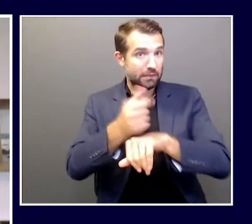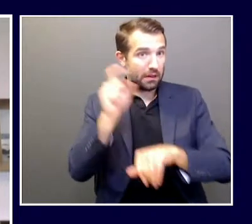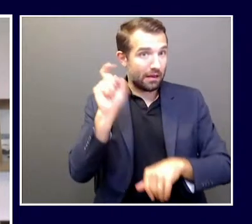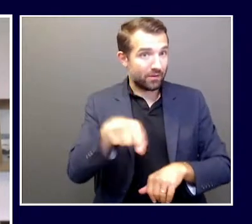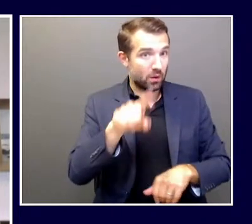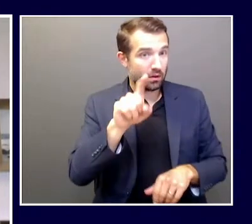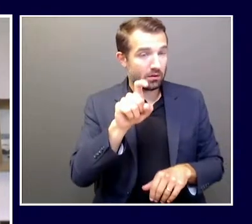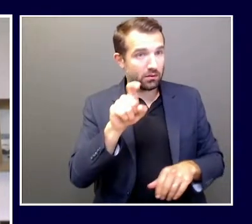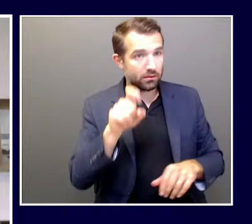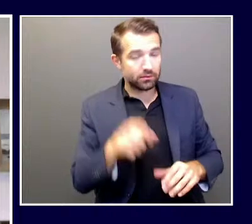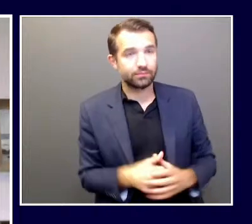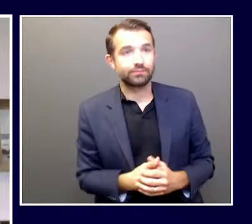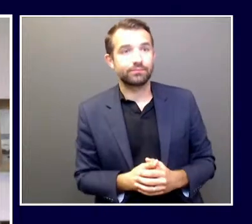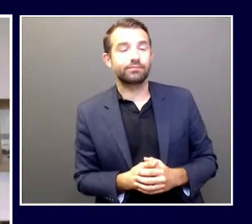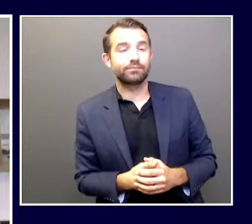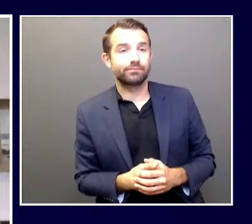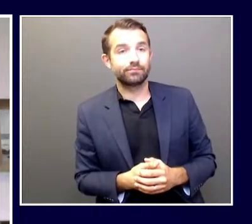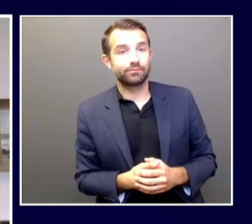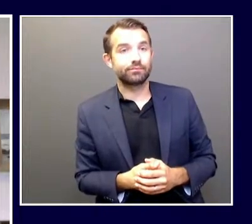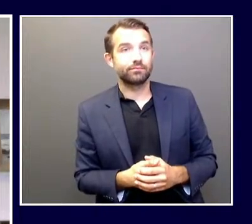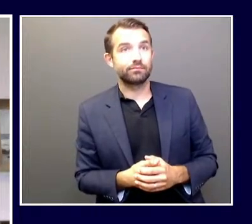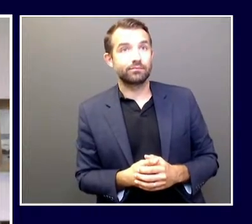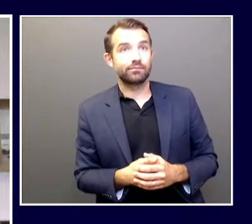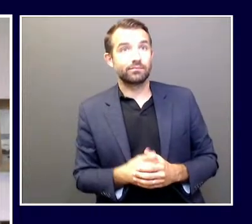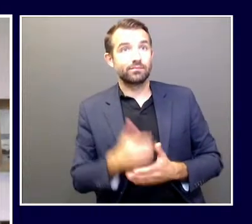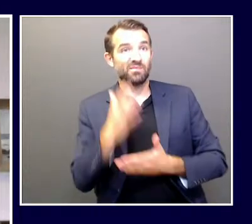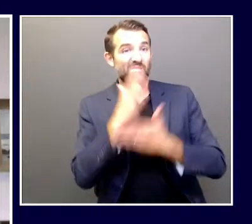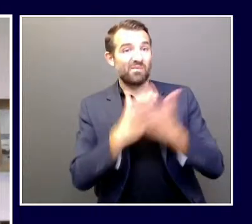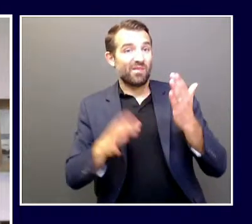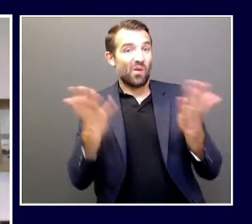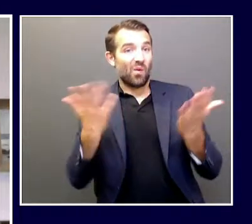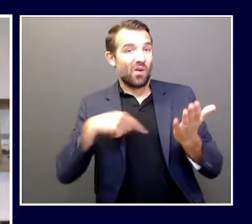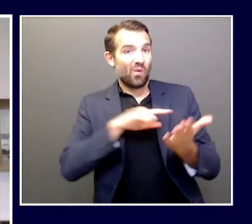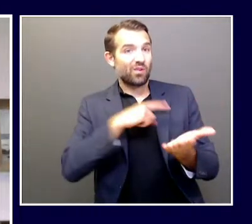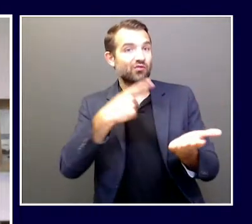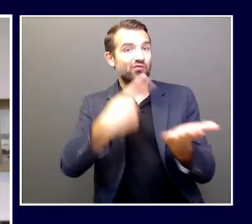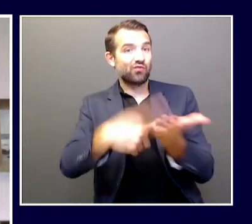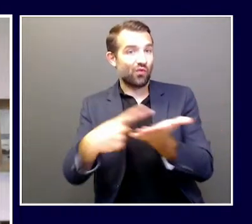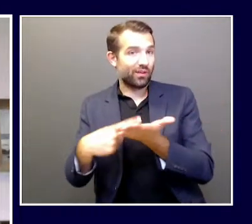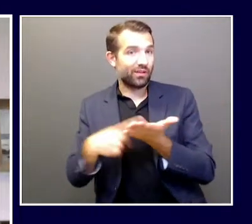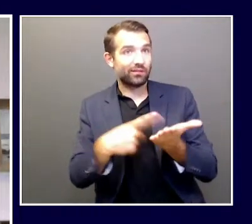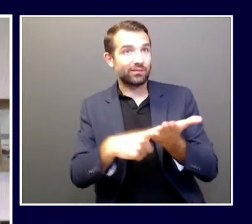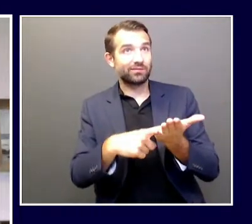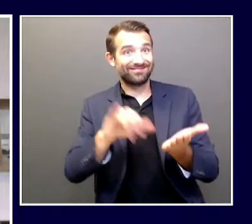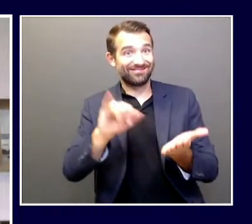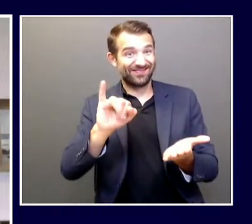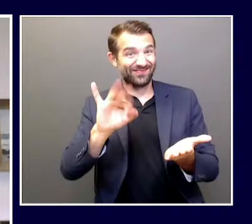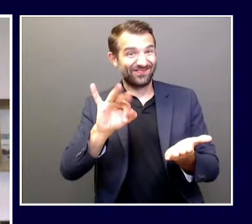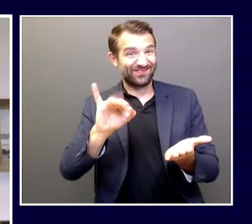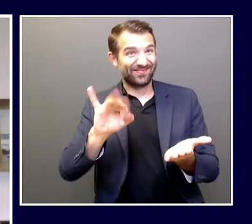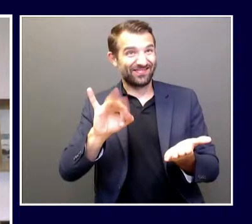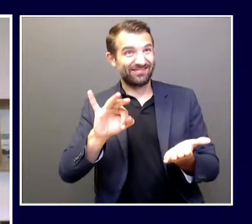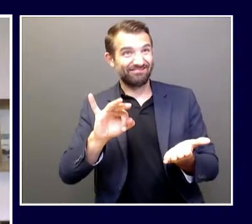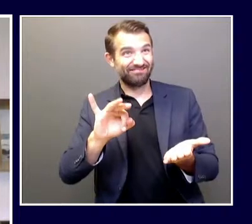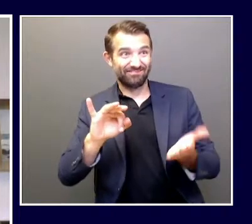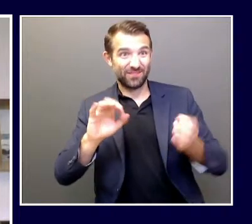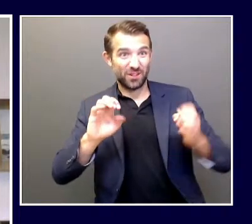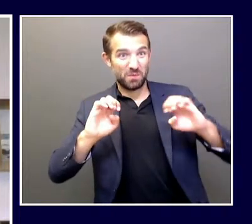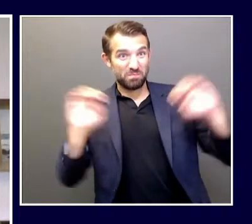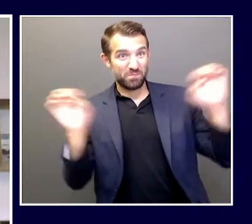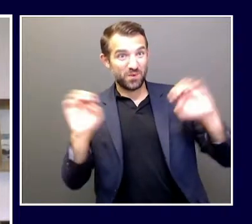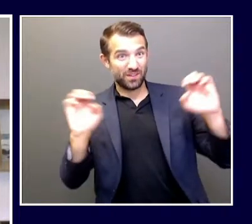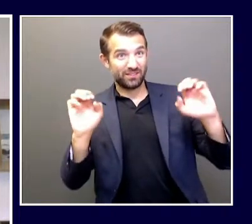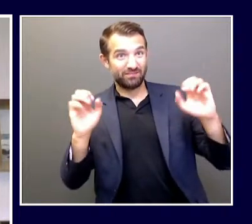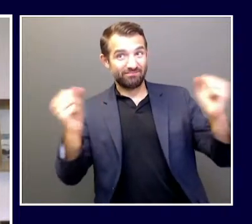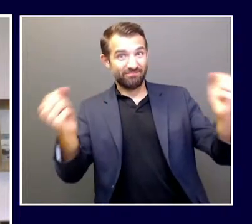is what would the reinstitution of the state of emergency enable us or allow us to